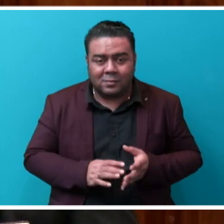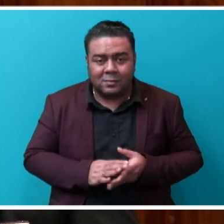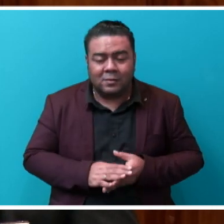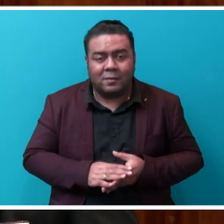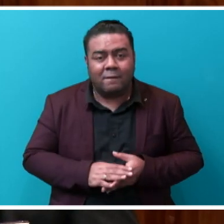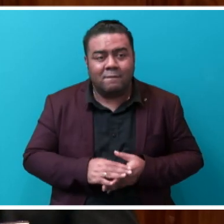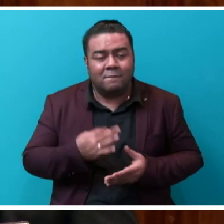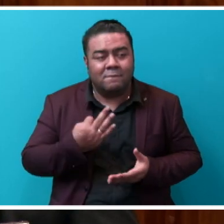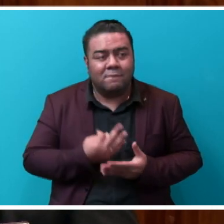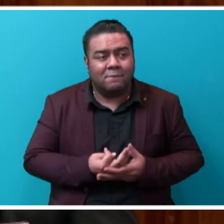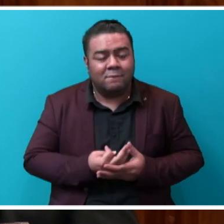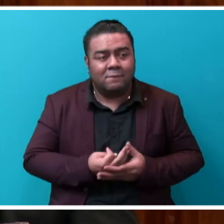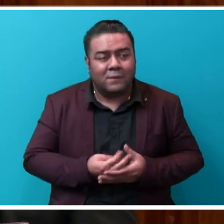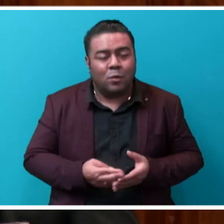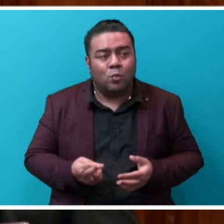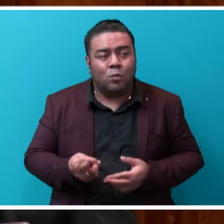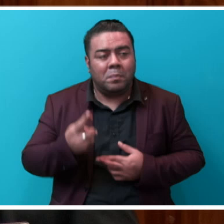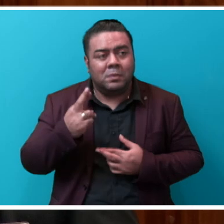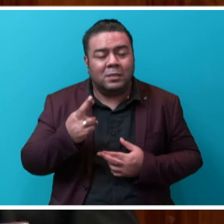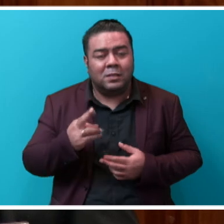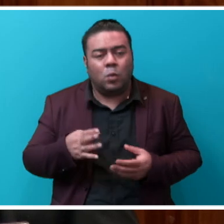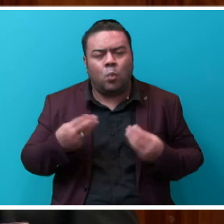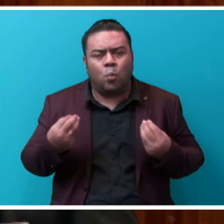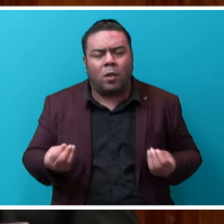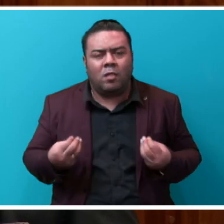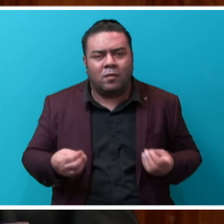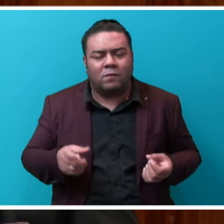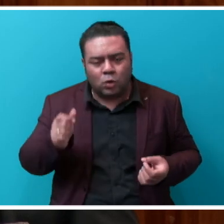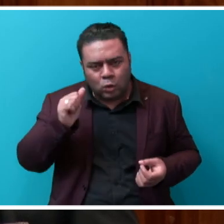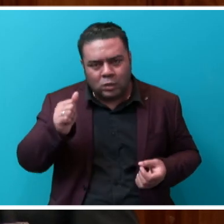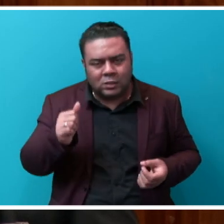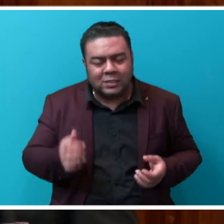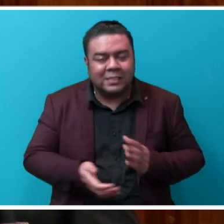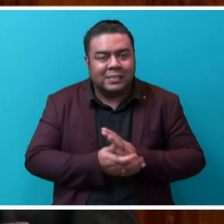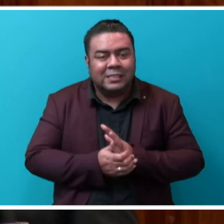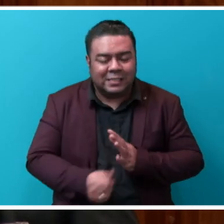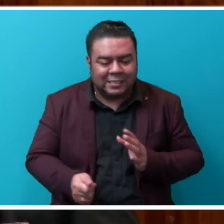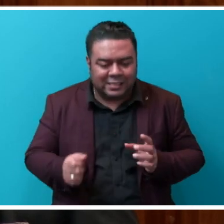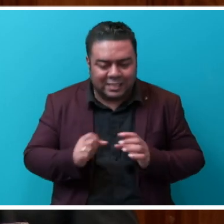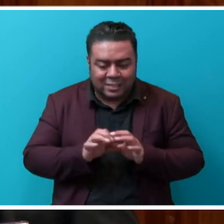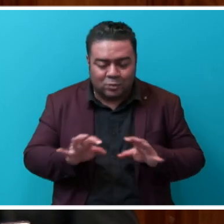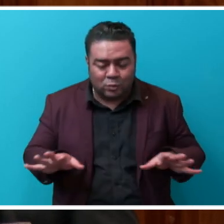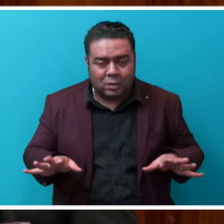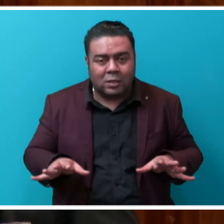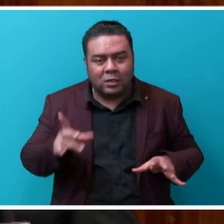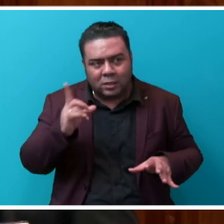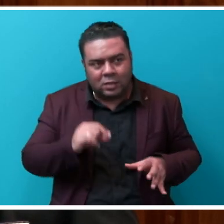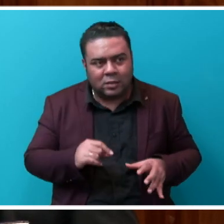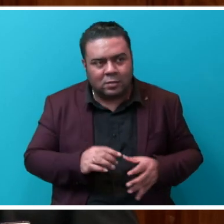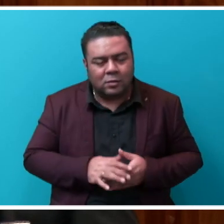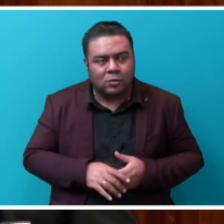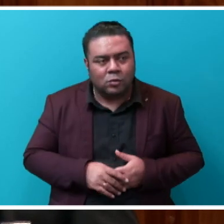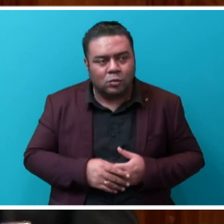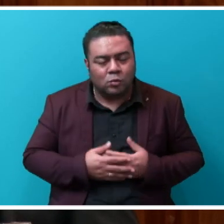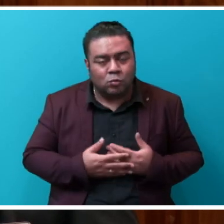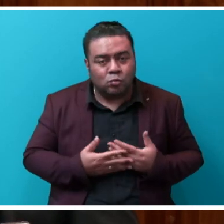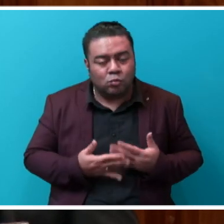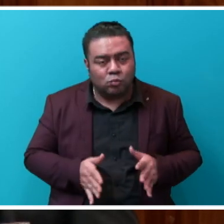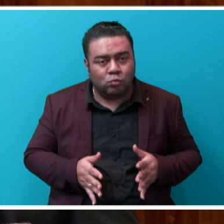our diaspora represents a wealth of knowledge, skills, and networks that can be harnessed to drive